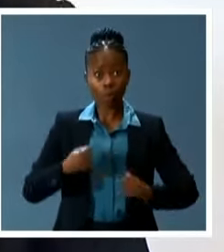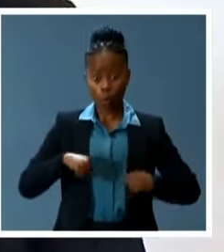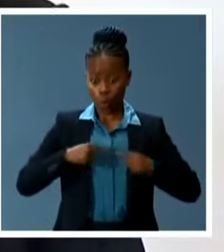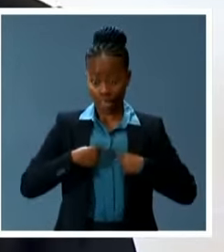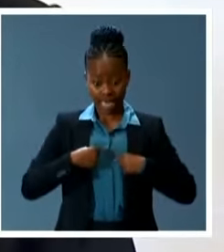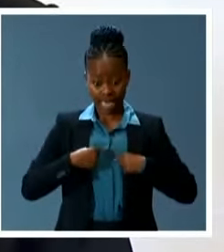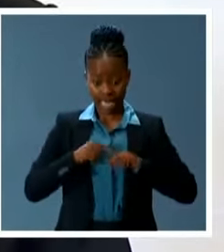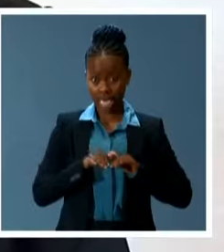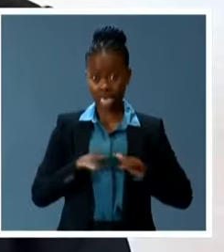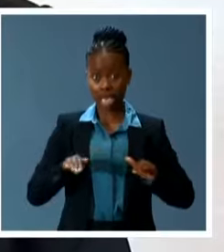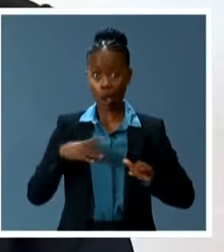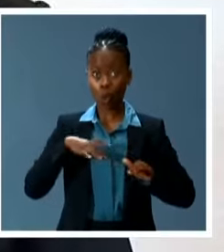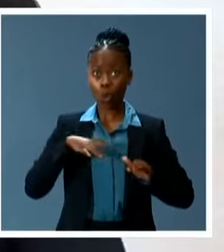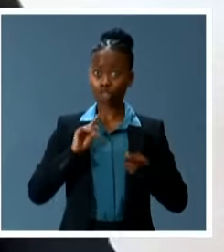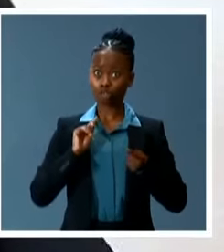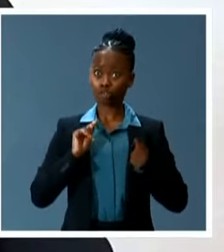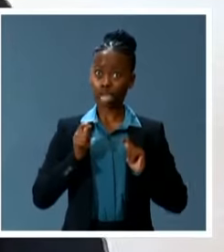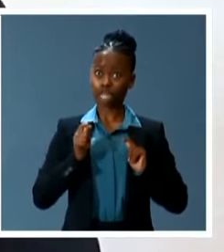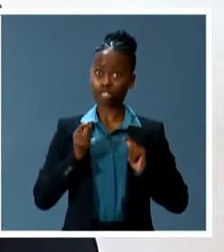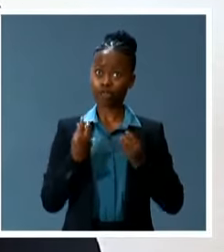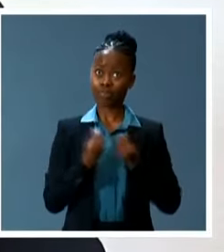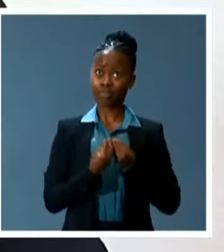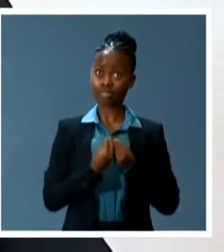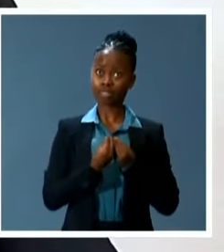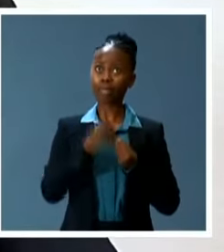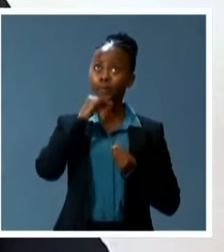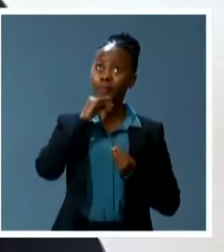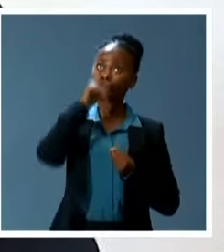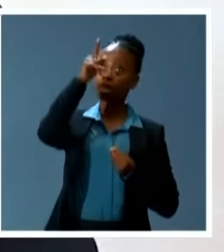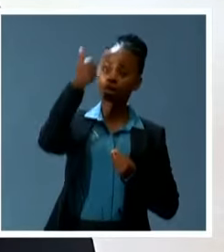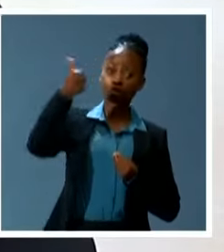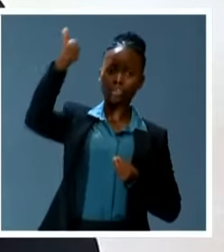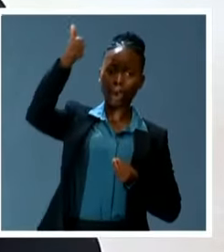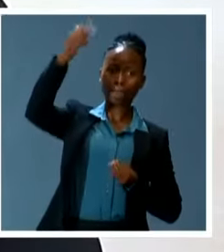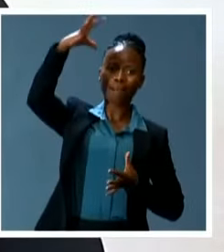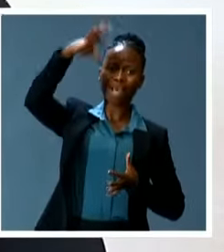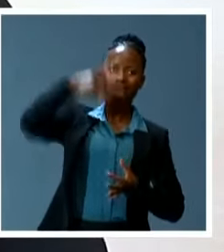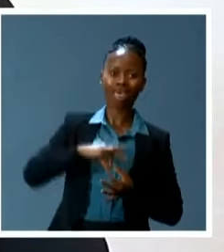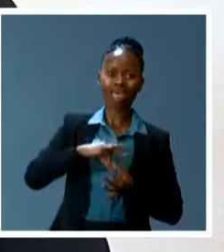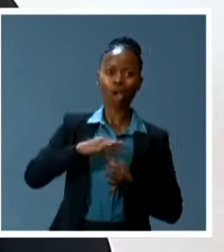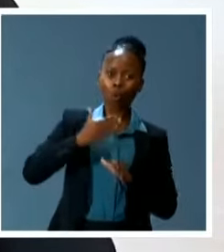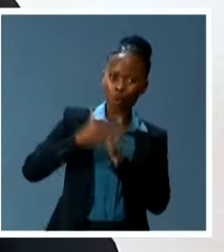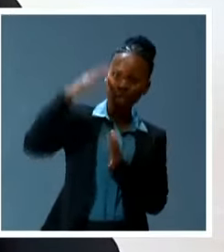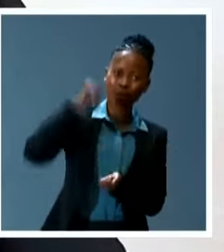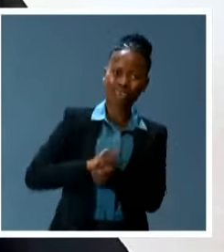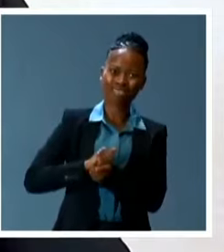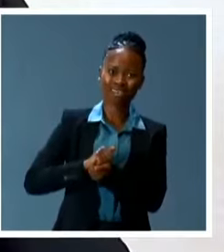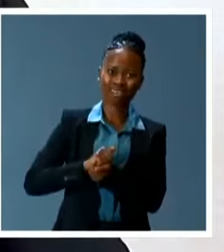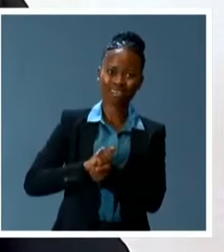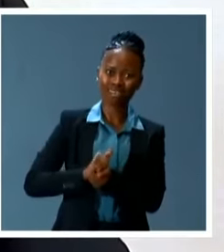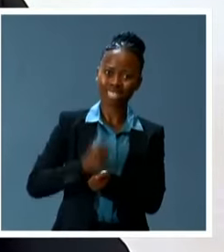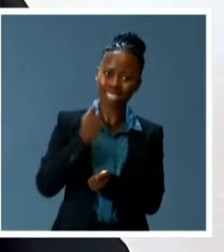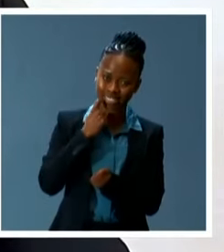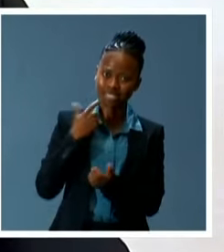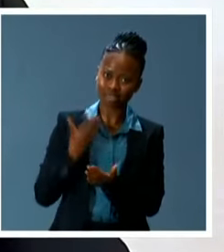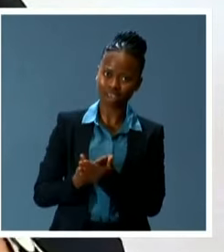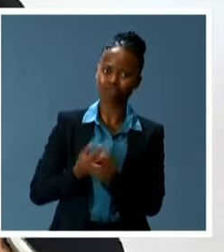will be able to succeed. If not, the lobbies that exist, the power structures that exist,